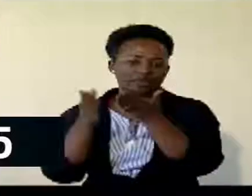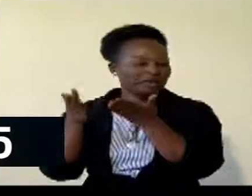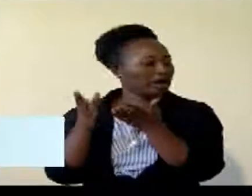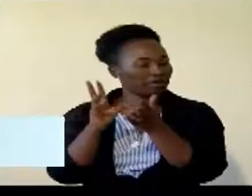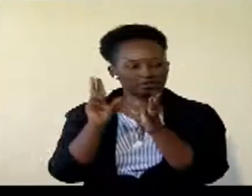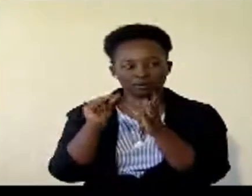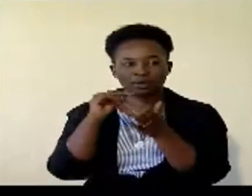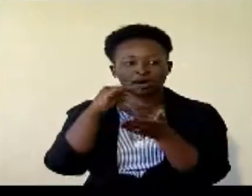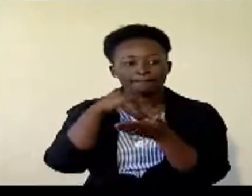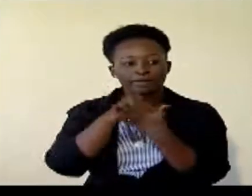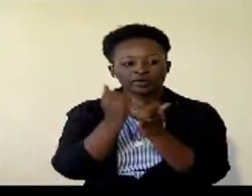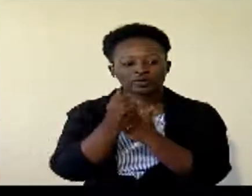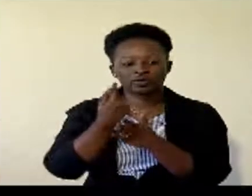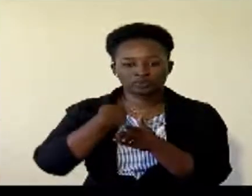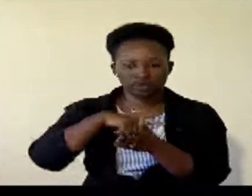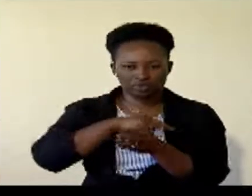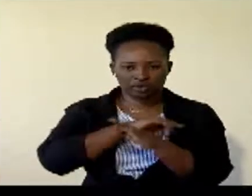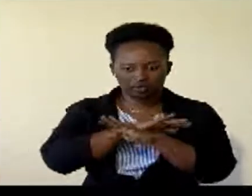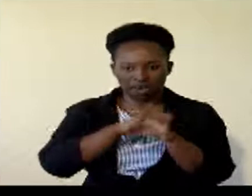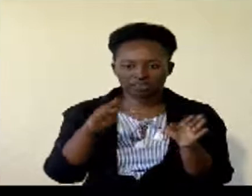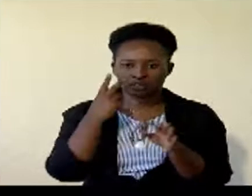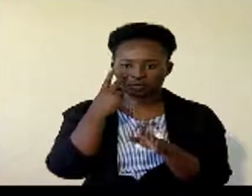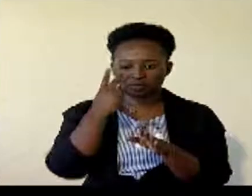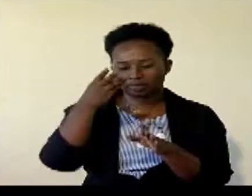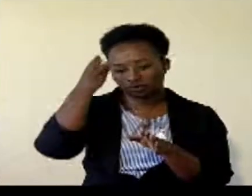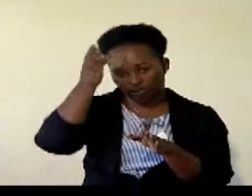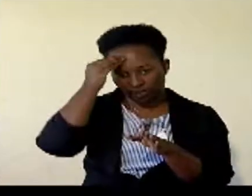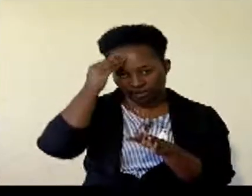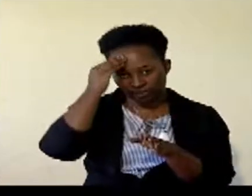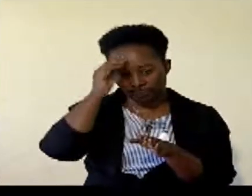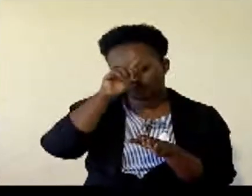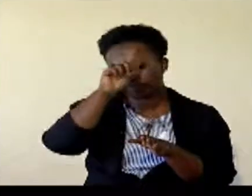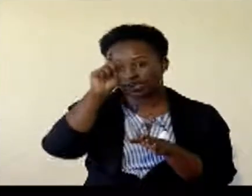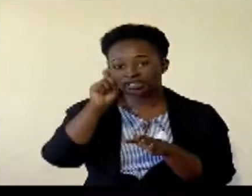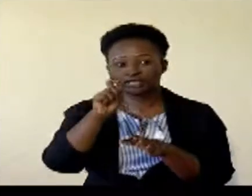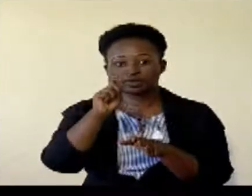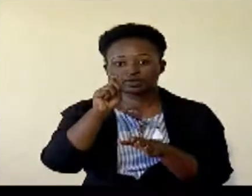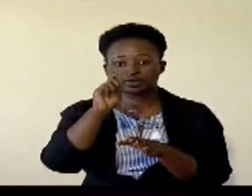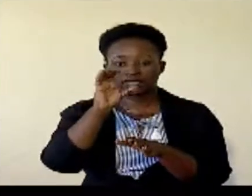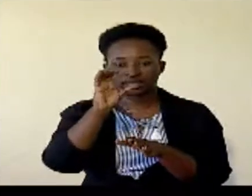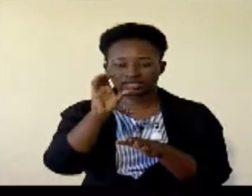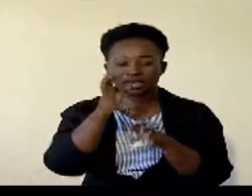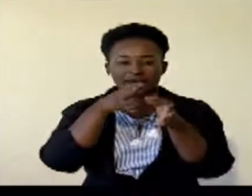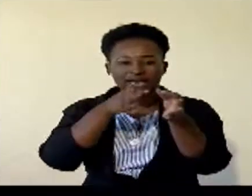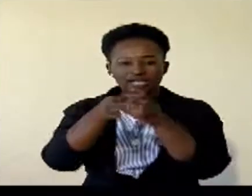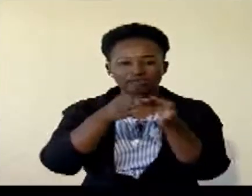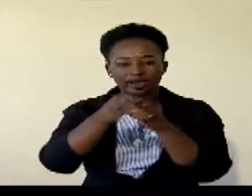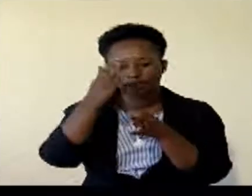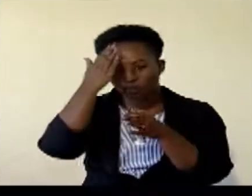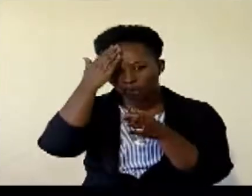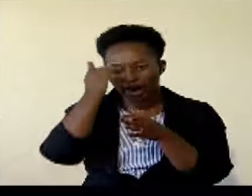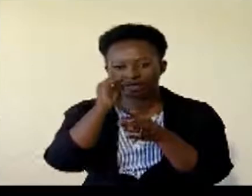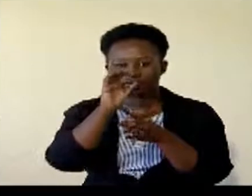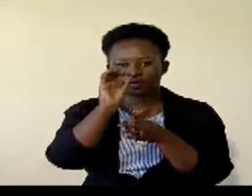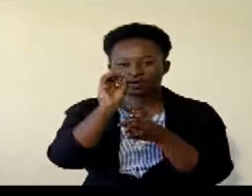because we have already looked at them. Then part C, explain why overloading is dangerous